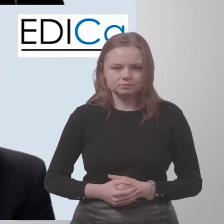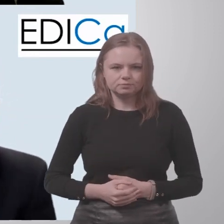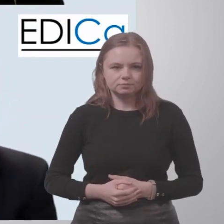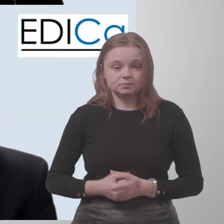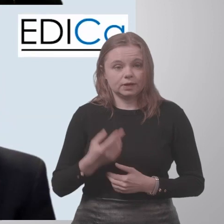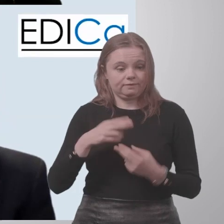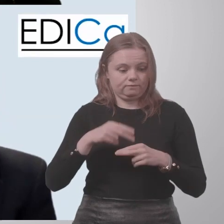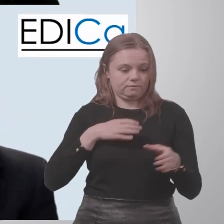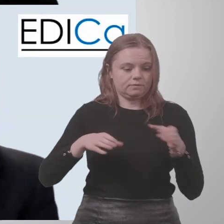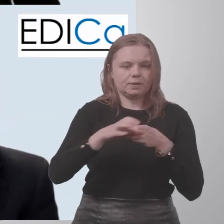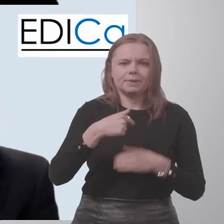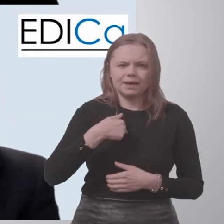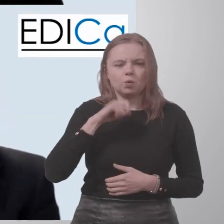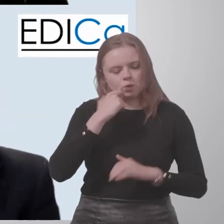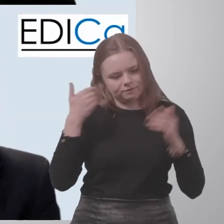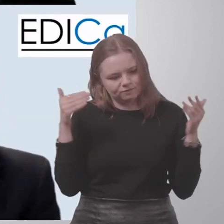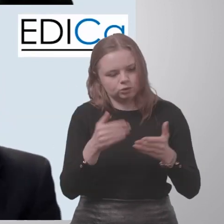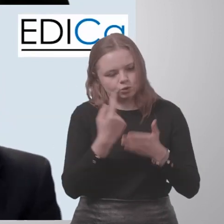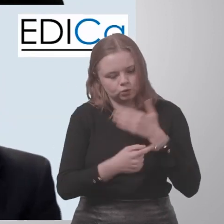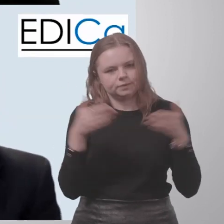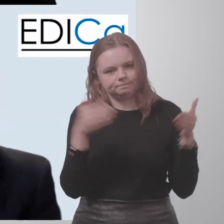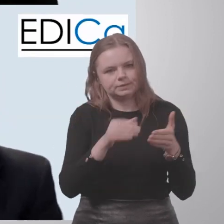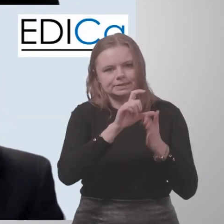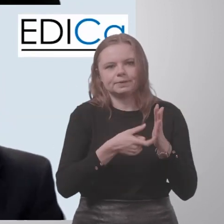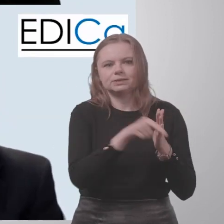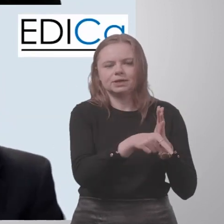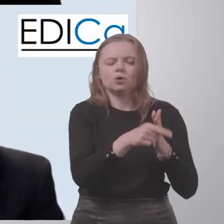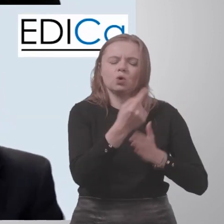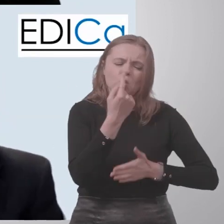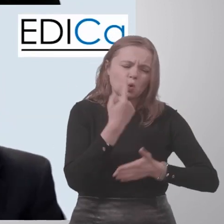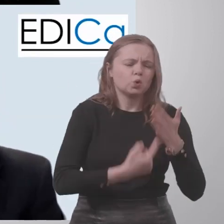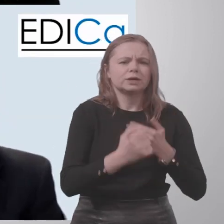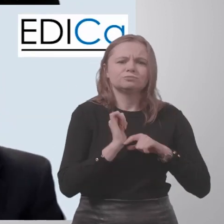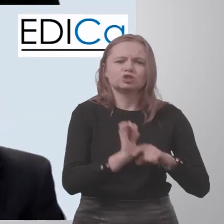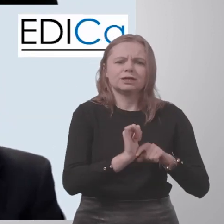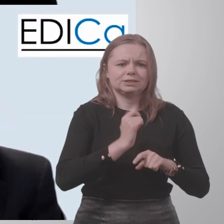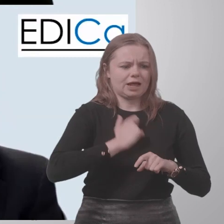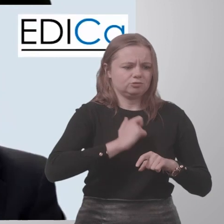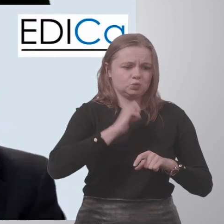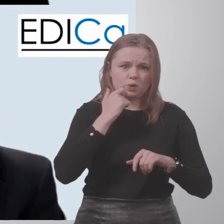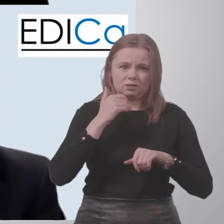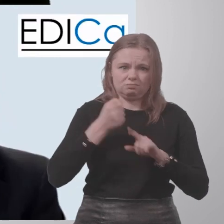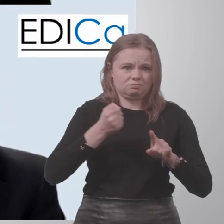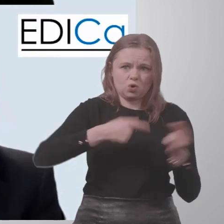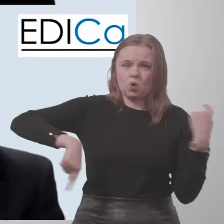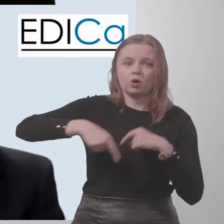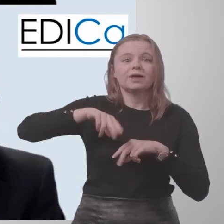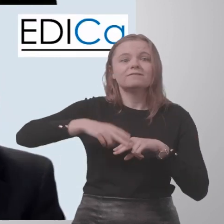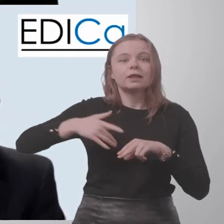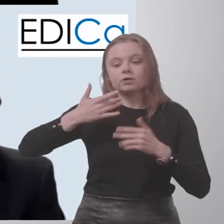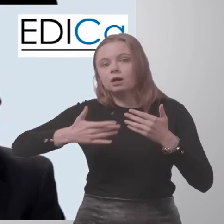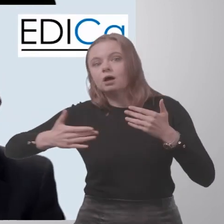So if it was me, I would focus solely on disability because it's the only protected characteristic that affects us all. And if we all live long enough, we will all